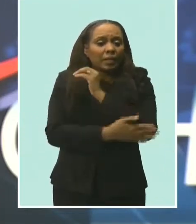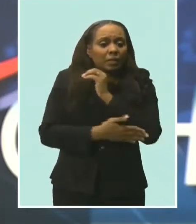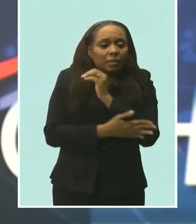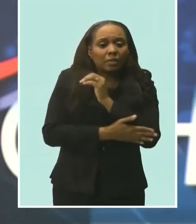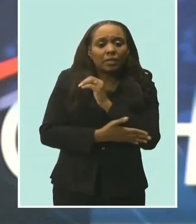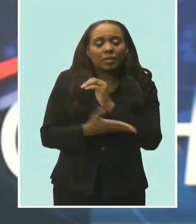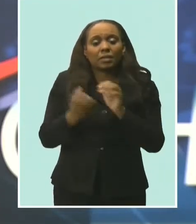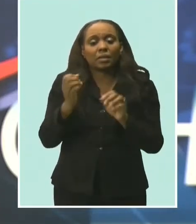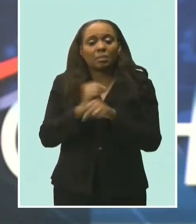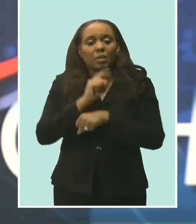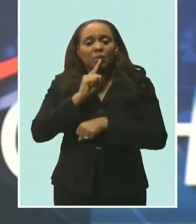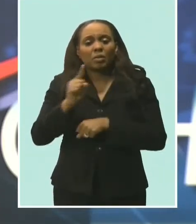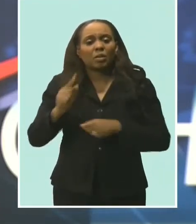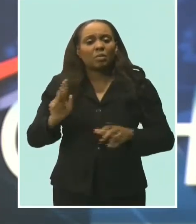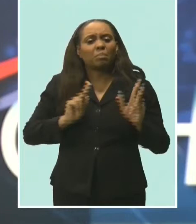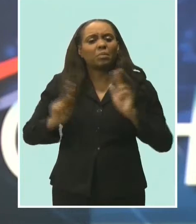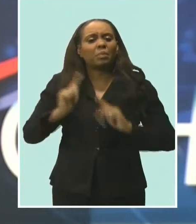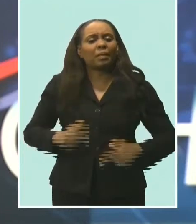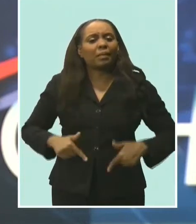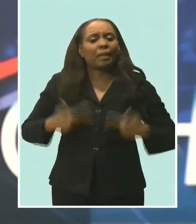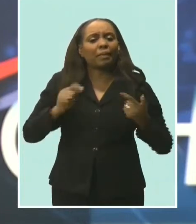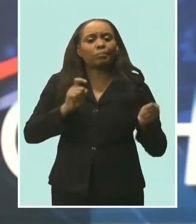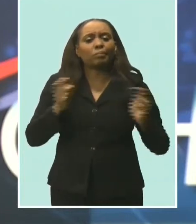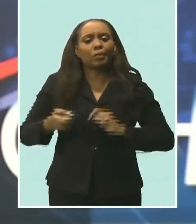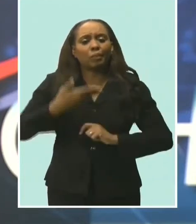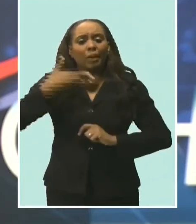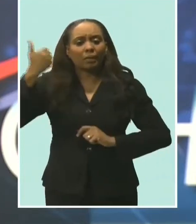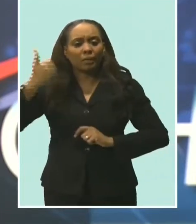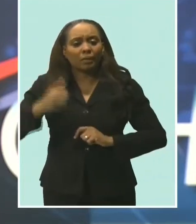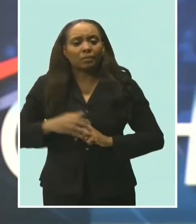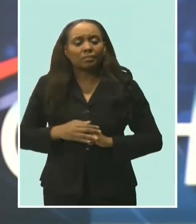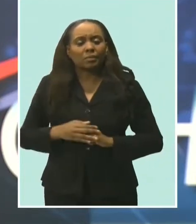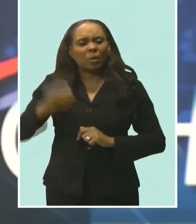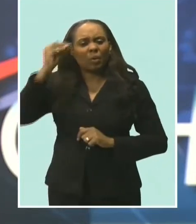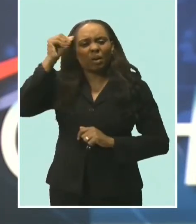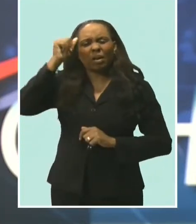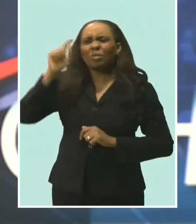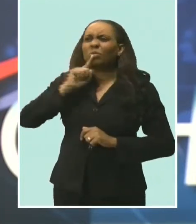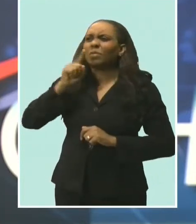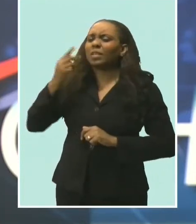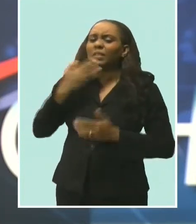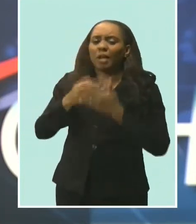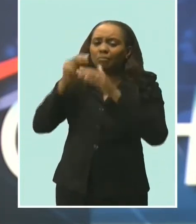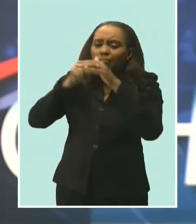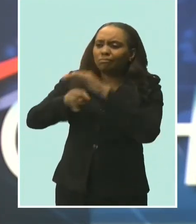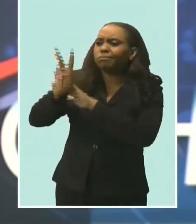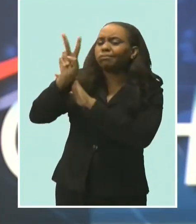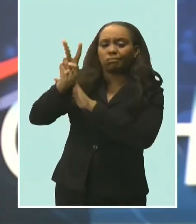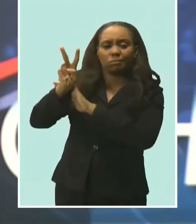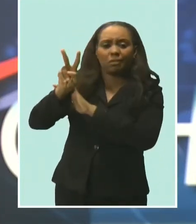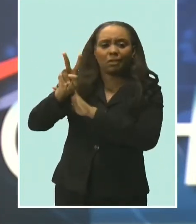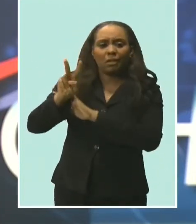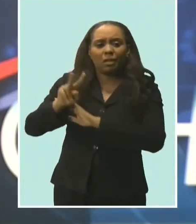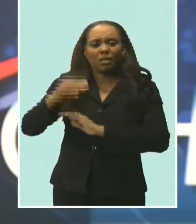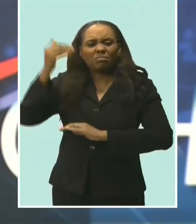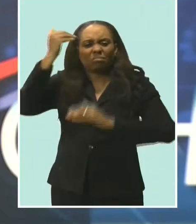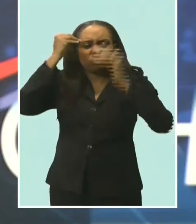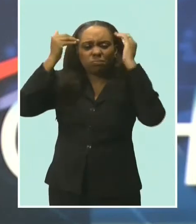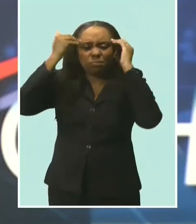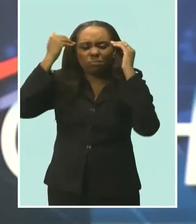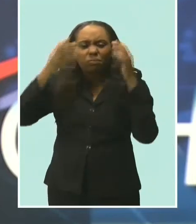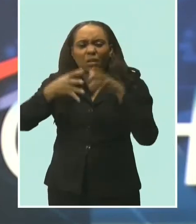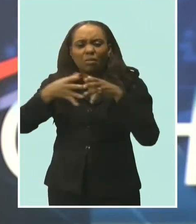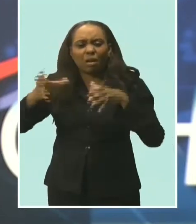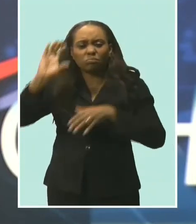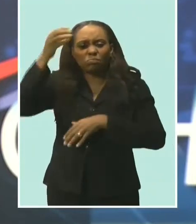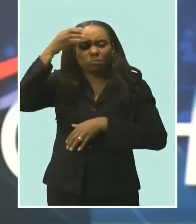of people. He said Professor Arthur was a visionary. His breadth of knowledge was remarkable and evidenced itself by him entering into